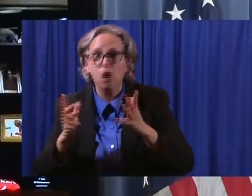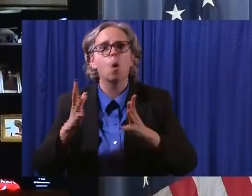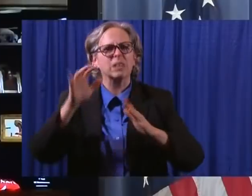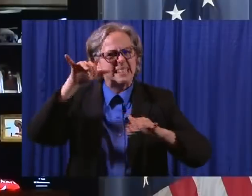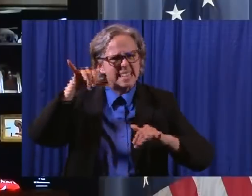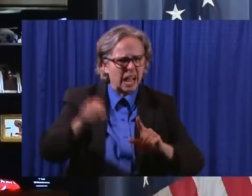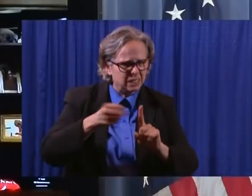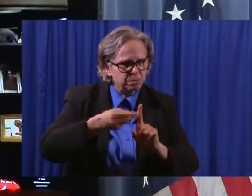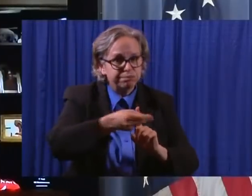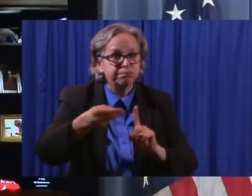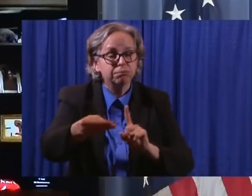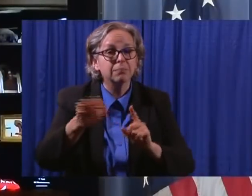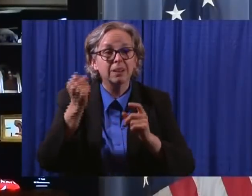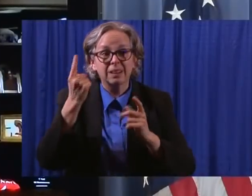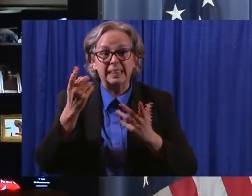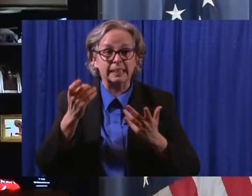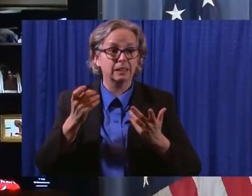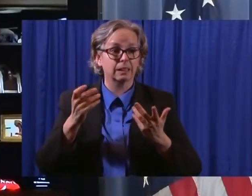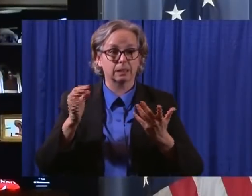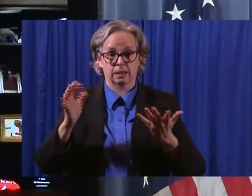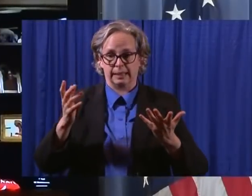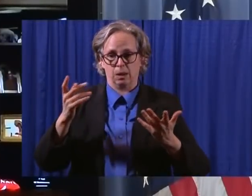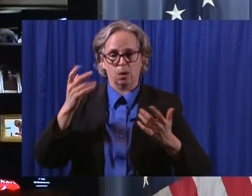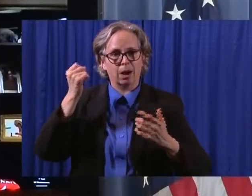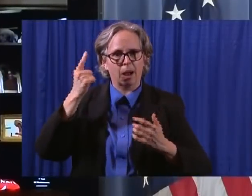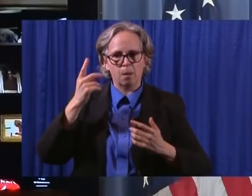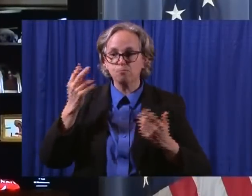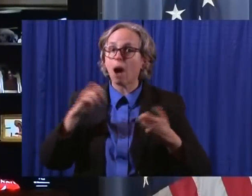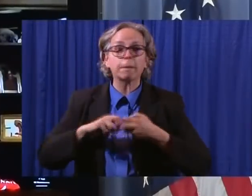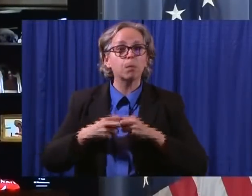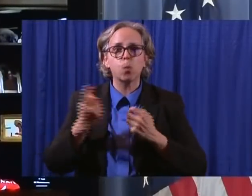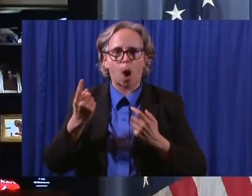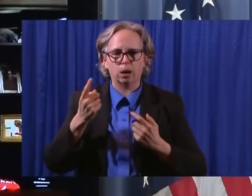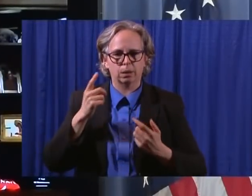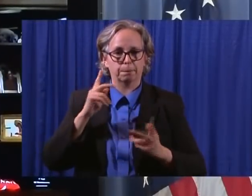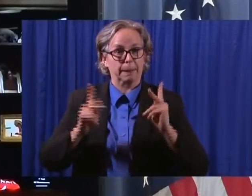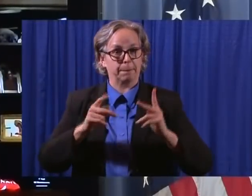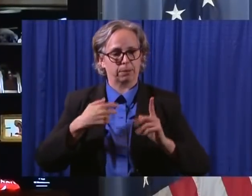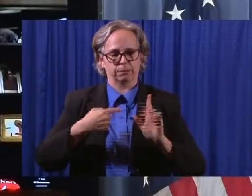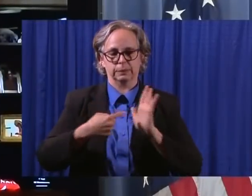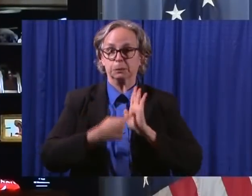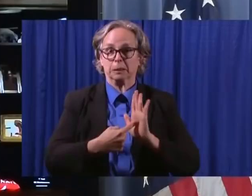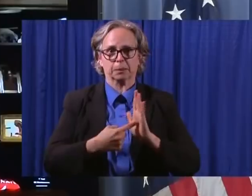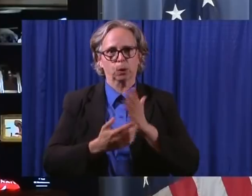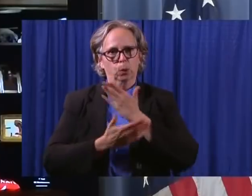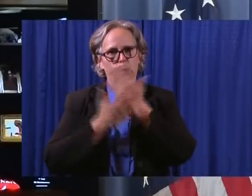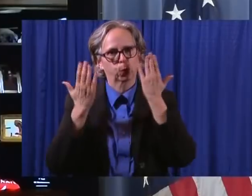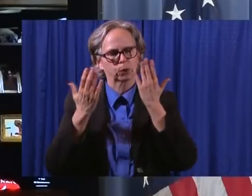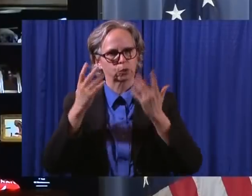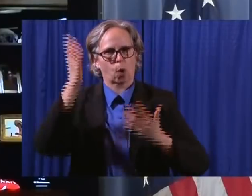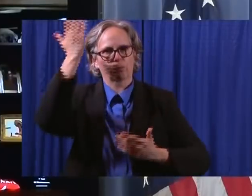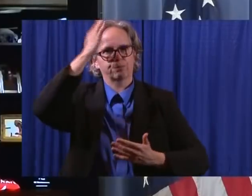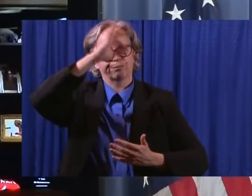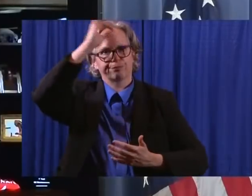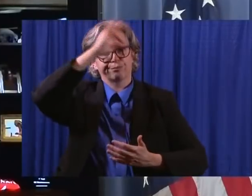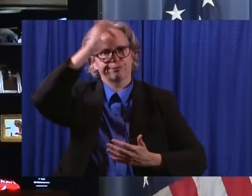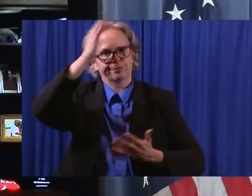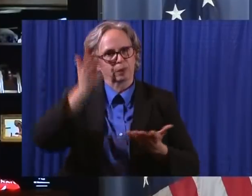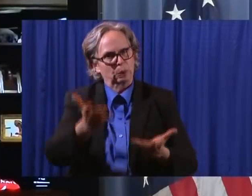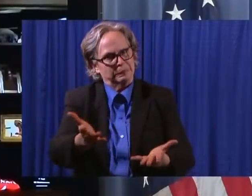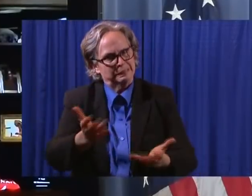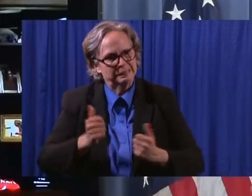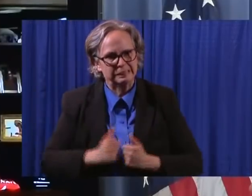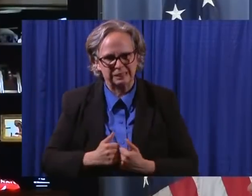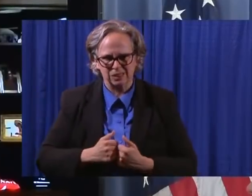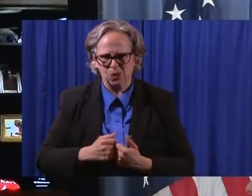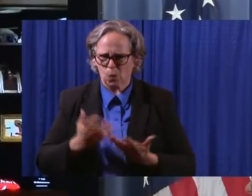asymptomatic individuals. But to really be effective in the community, it really needs to be done by everybody so there isn't any chance event that we